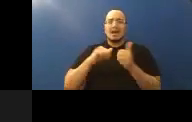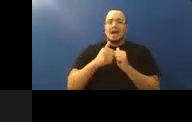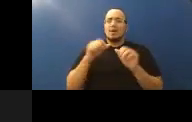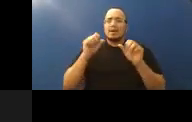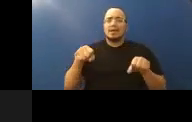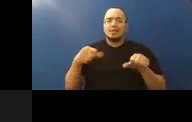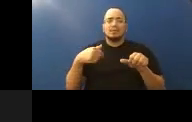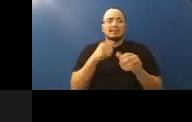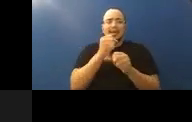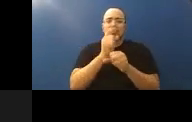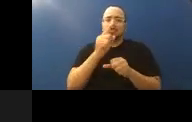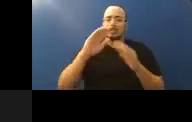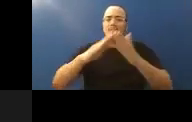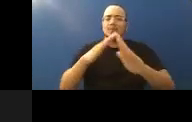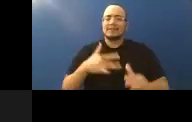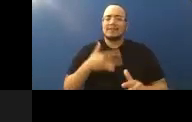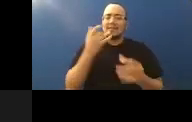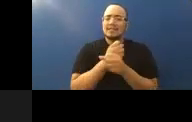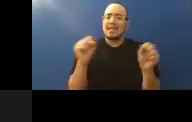be safe. I think the points